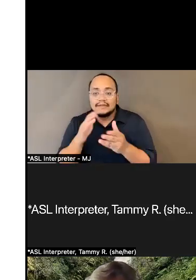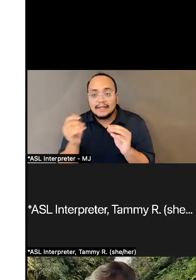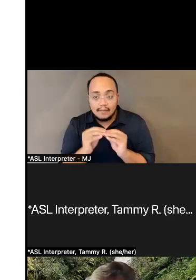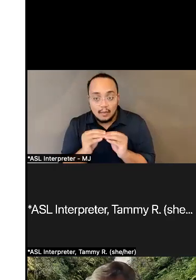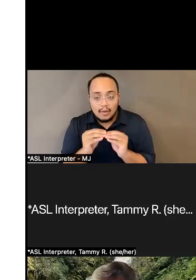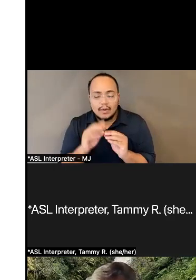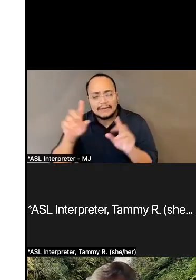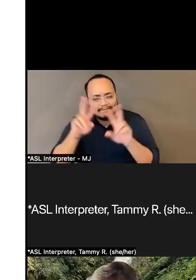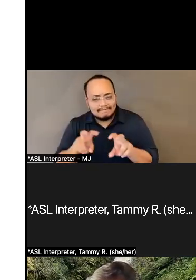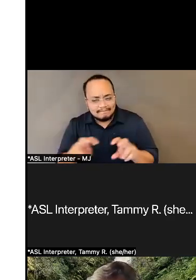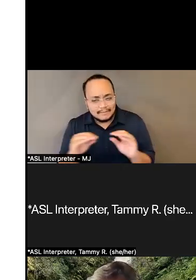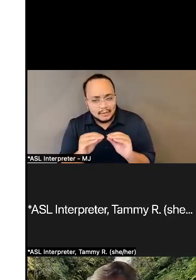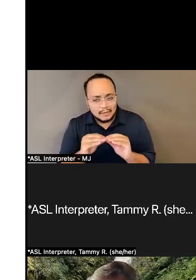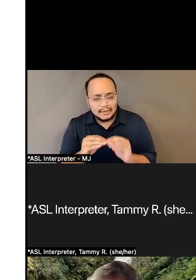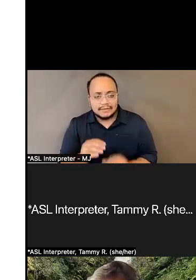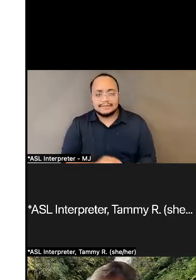be looking at that.